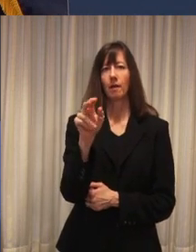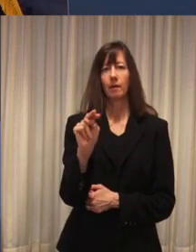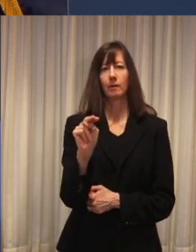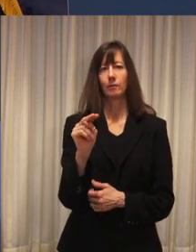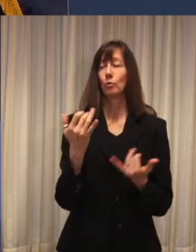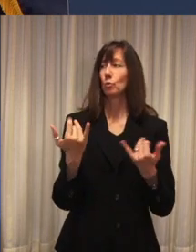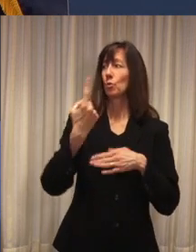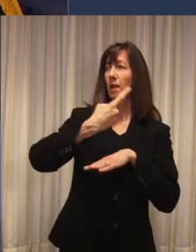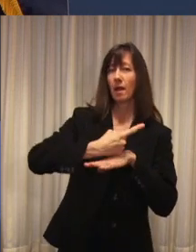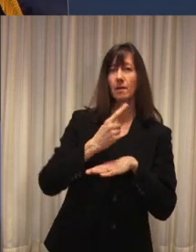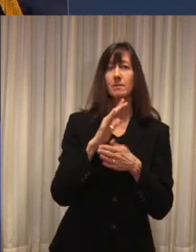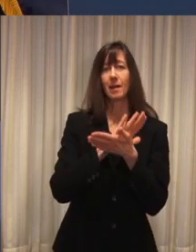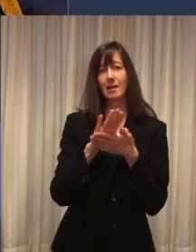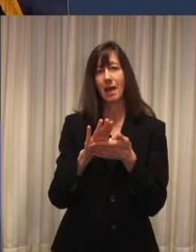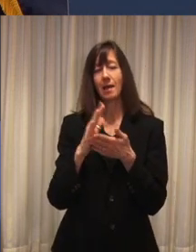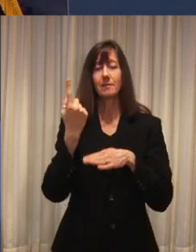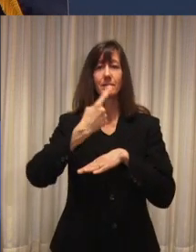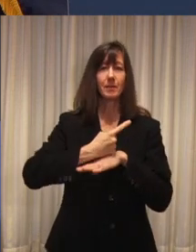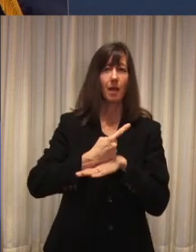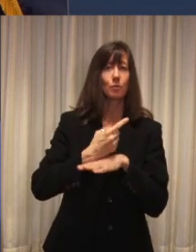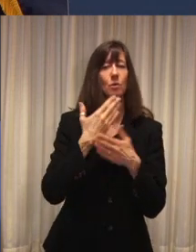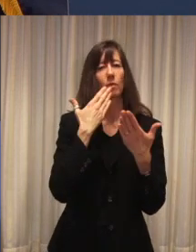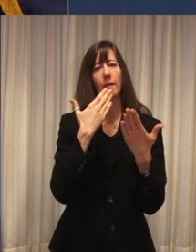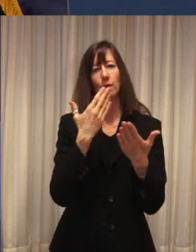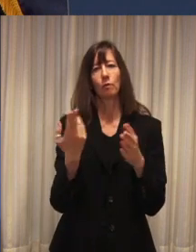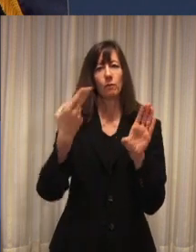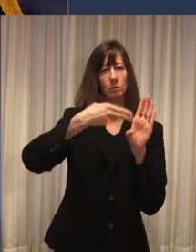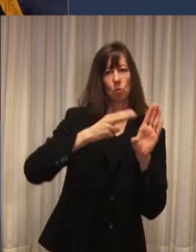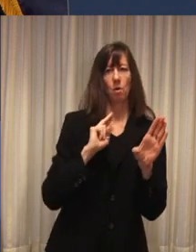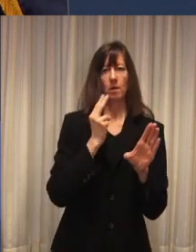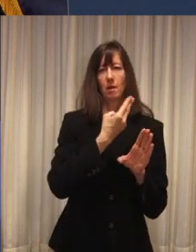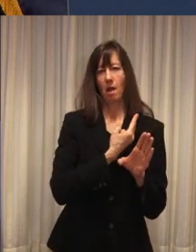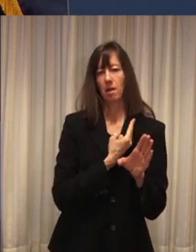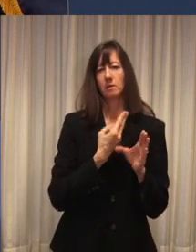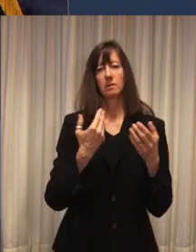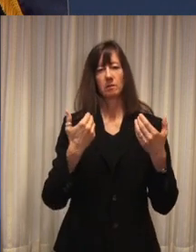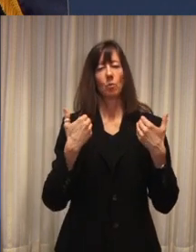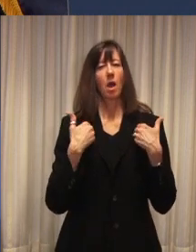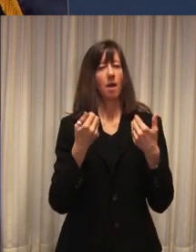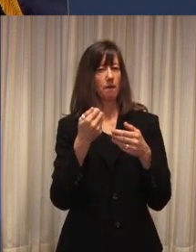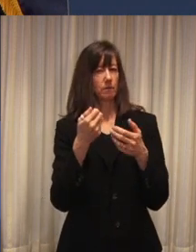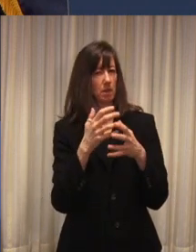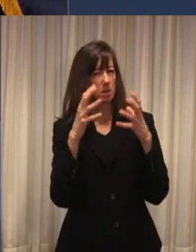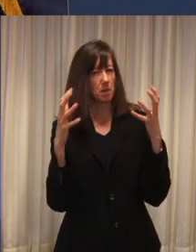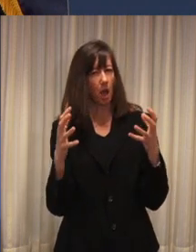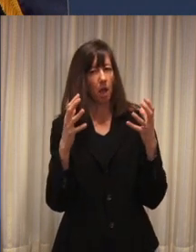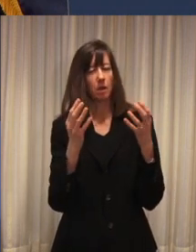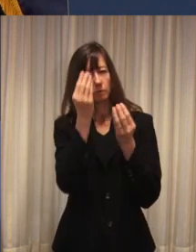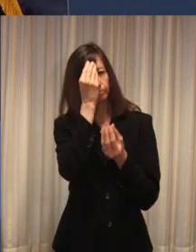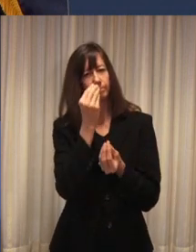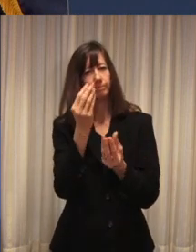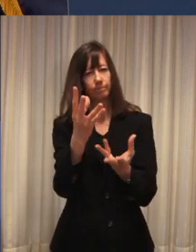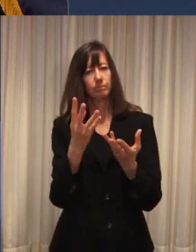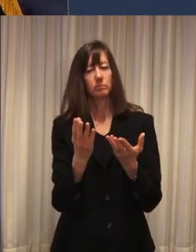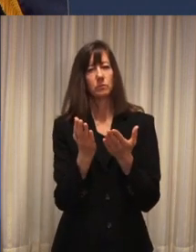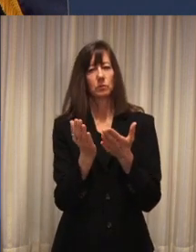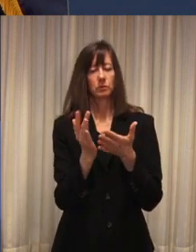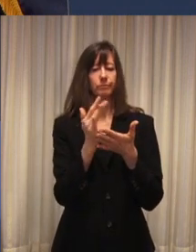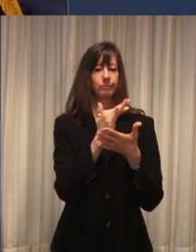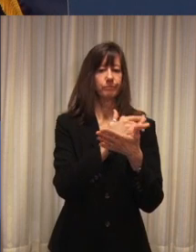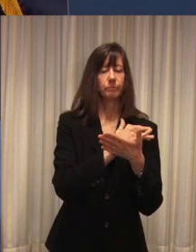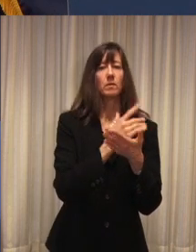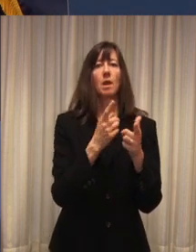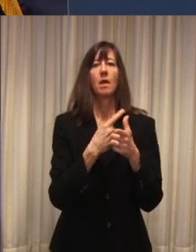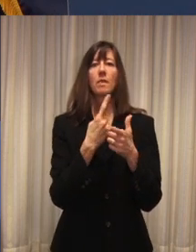minutes and join us for an update. We have a lot to cover today, so I'll try to go quickly and get everybody back